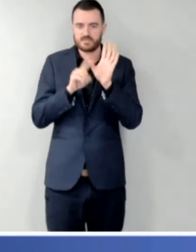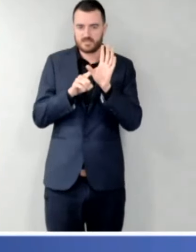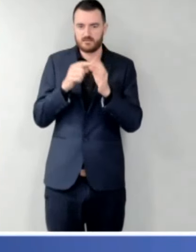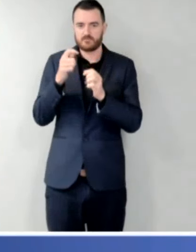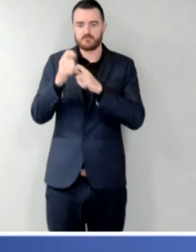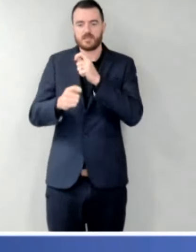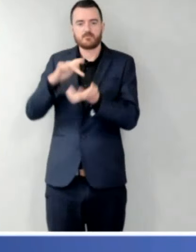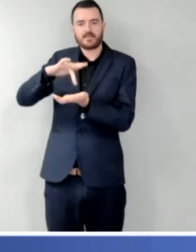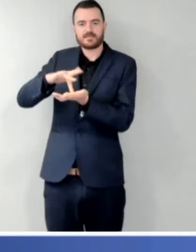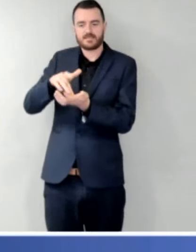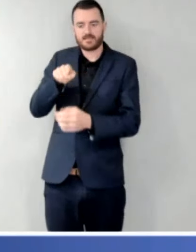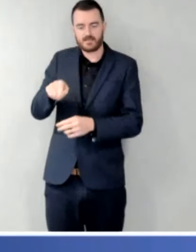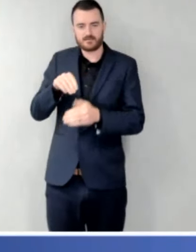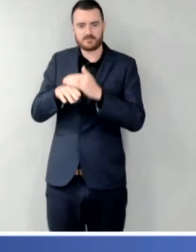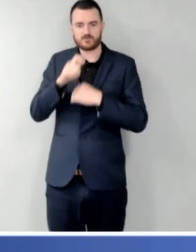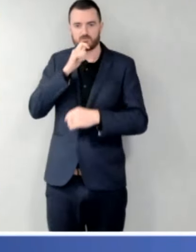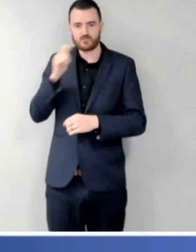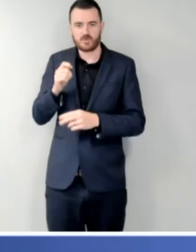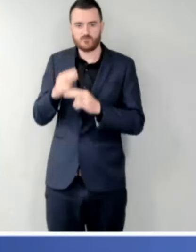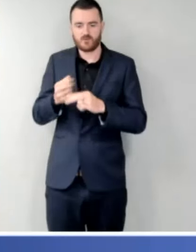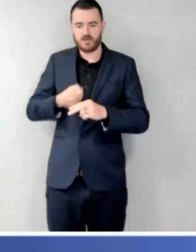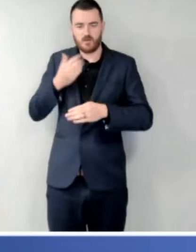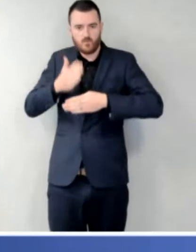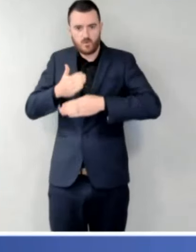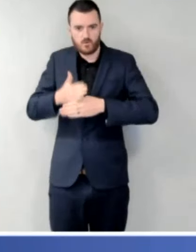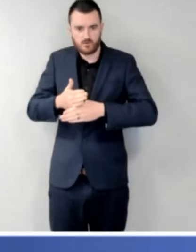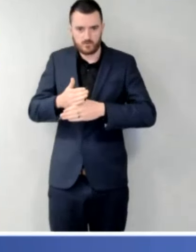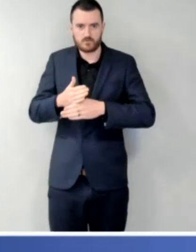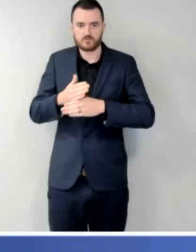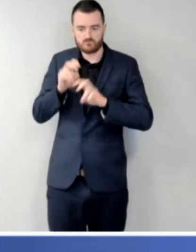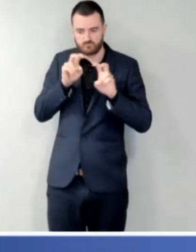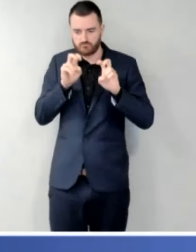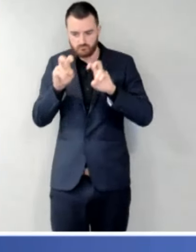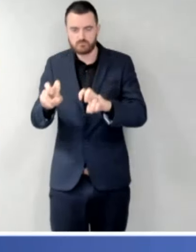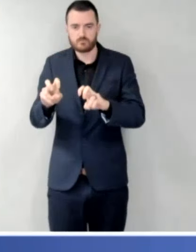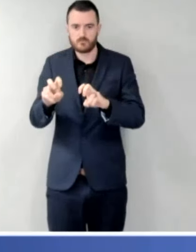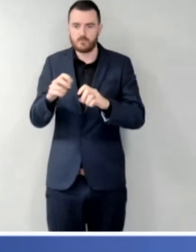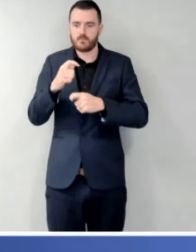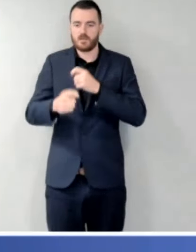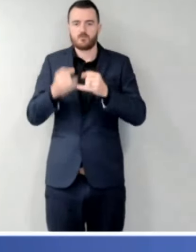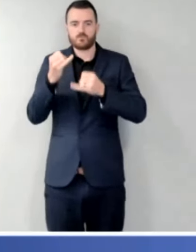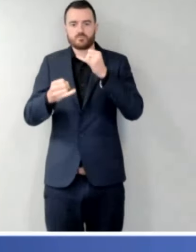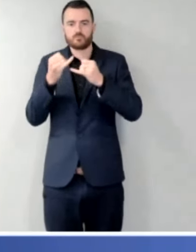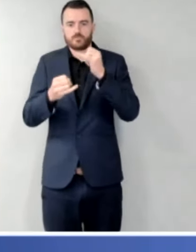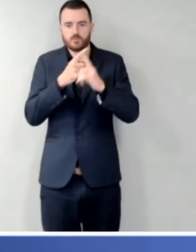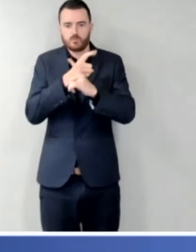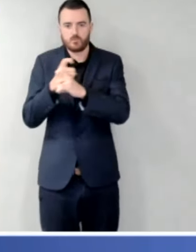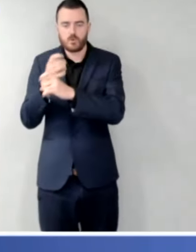for our operations, which became an increasingly complex and dangerous